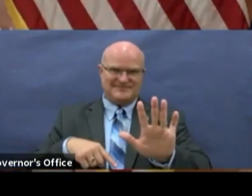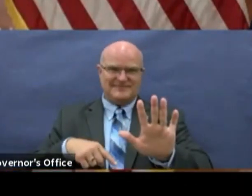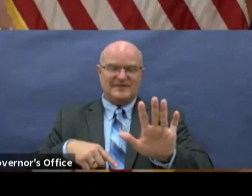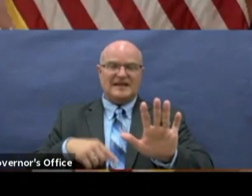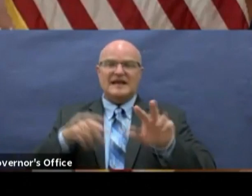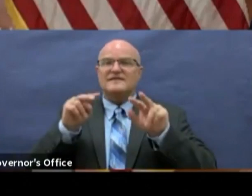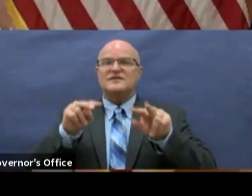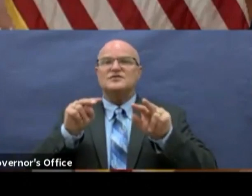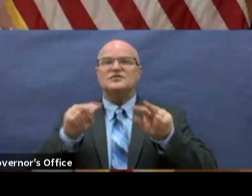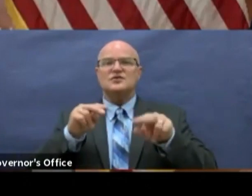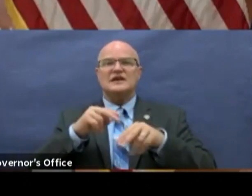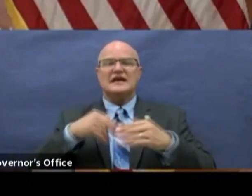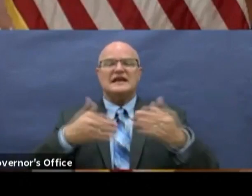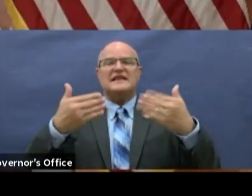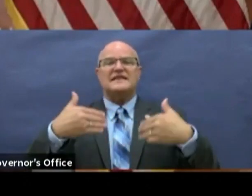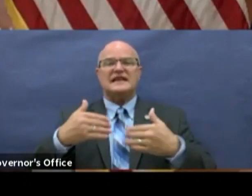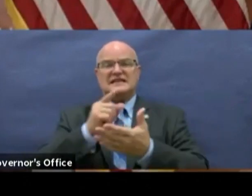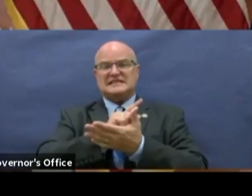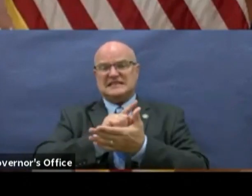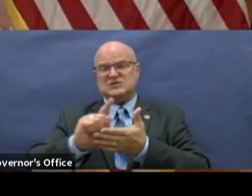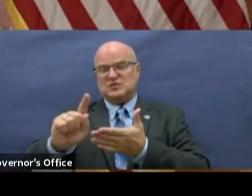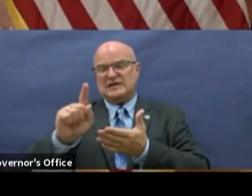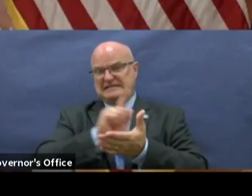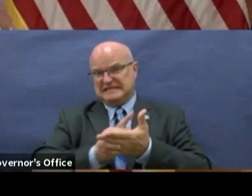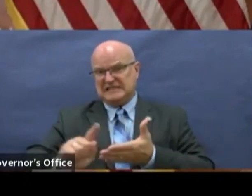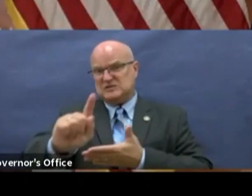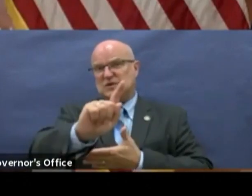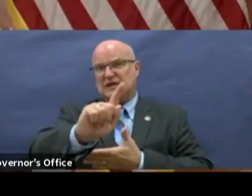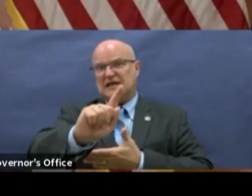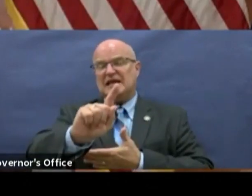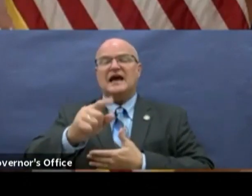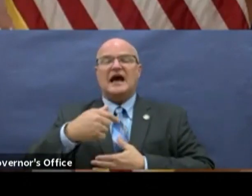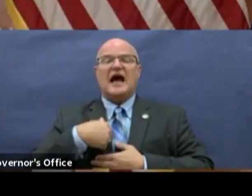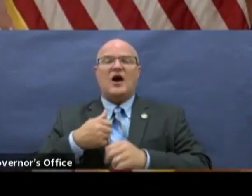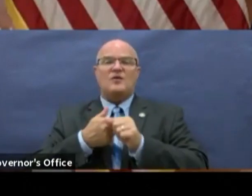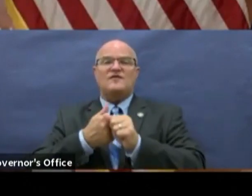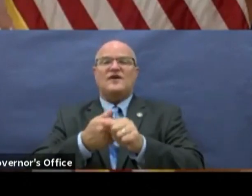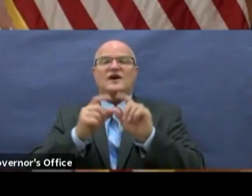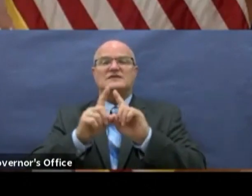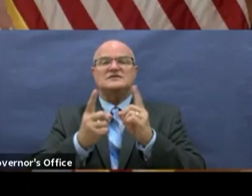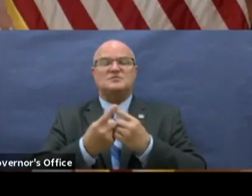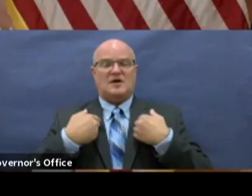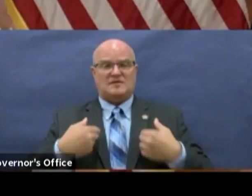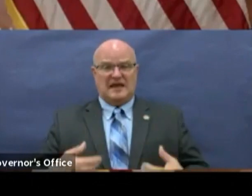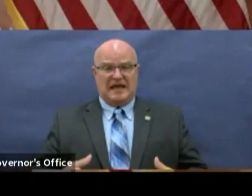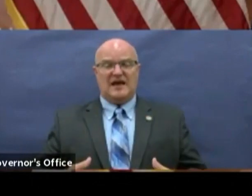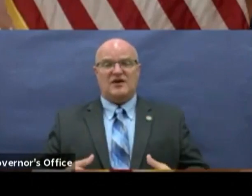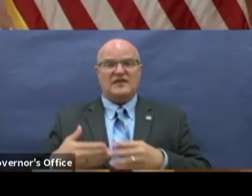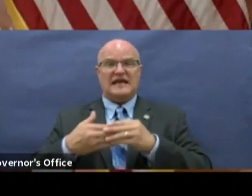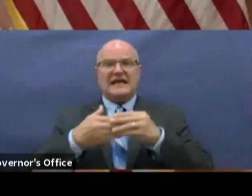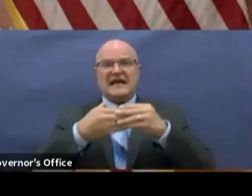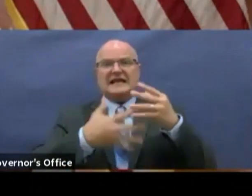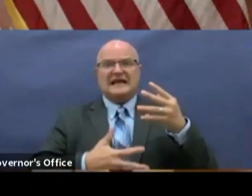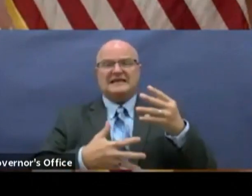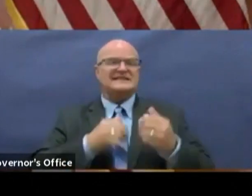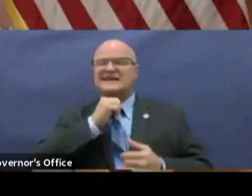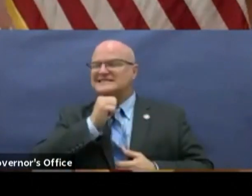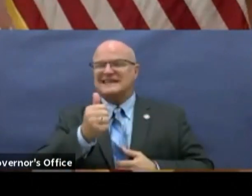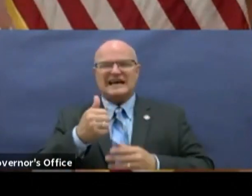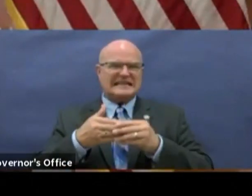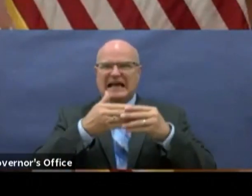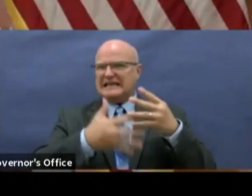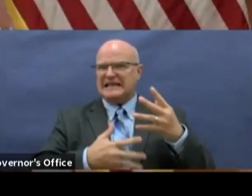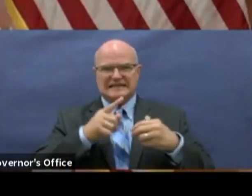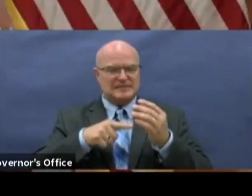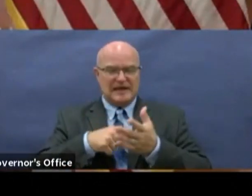if you look at the next week, I'm going to follow the Department of Health guidance. There's not really any guidelines